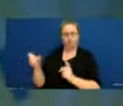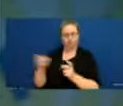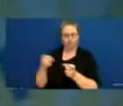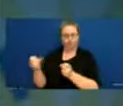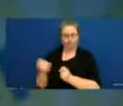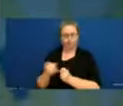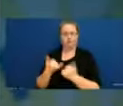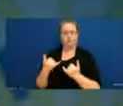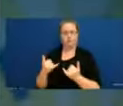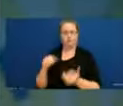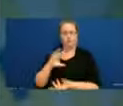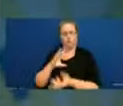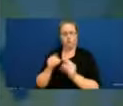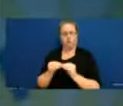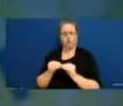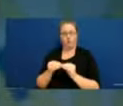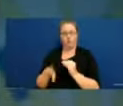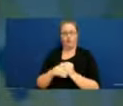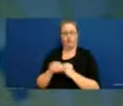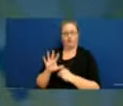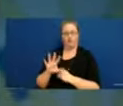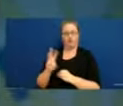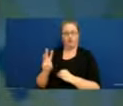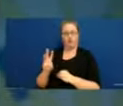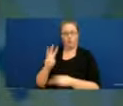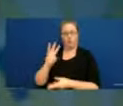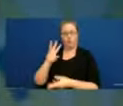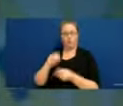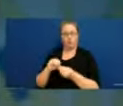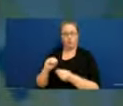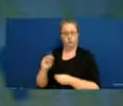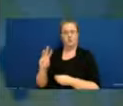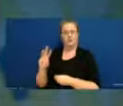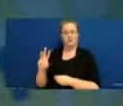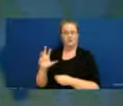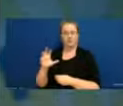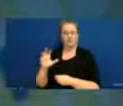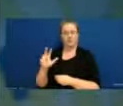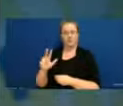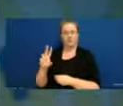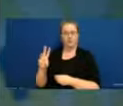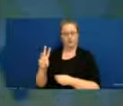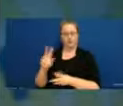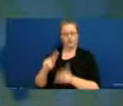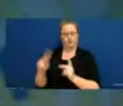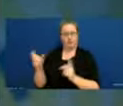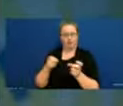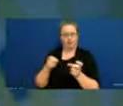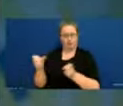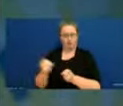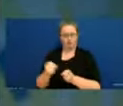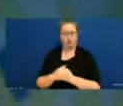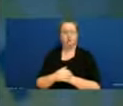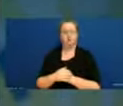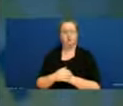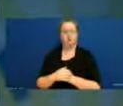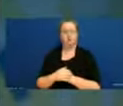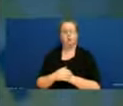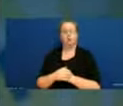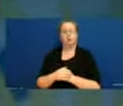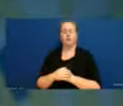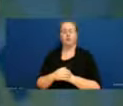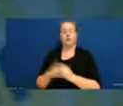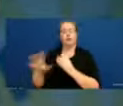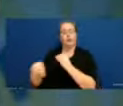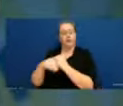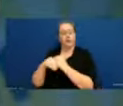new positions. We've added to that total this week 56 more, for a total of 636 individuals hired. And in